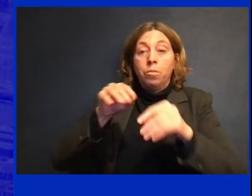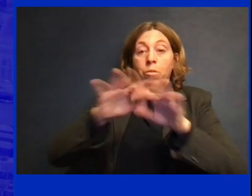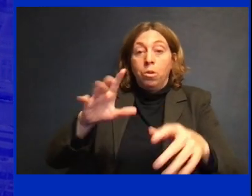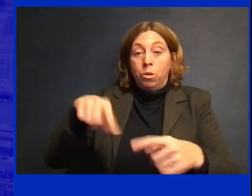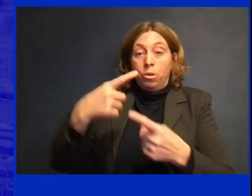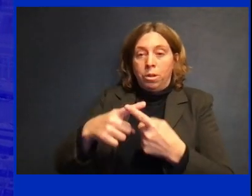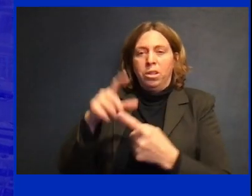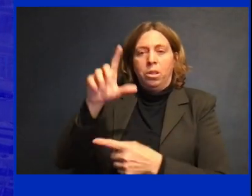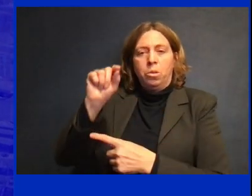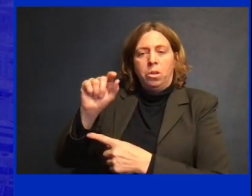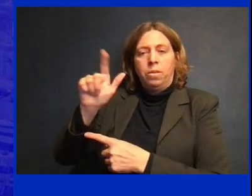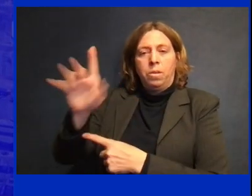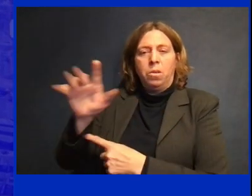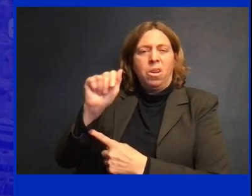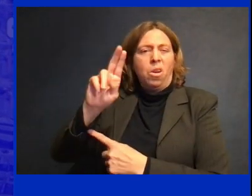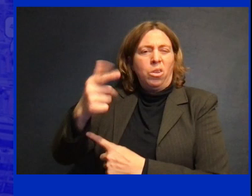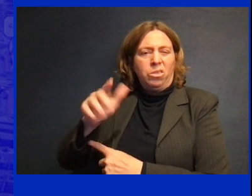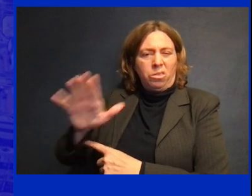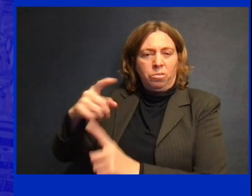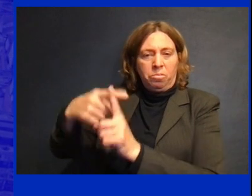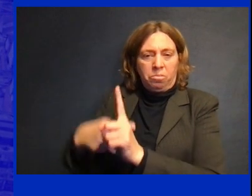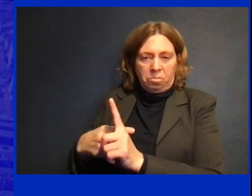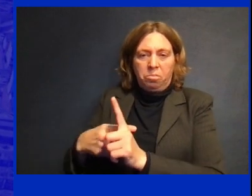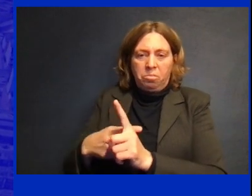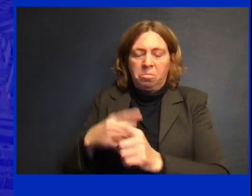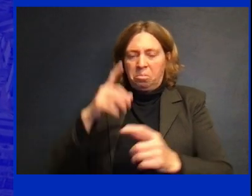is expected to be completed in August 2024.